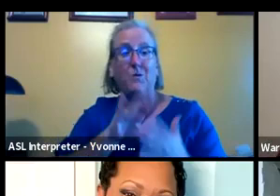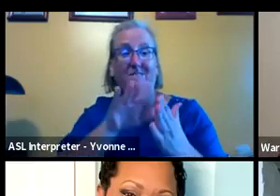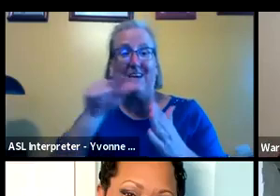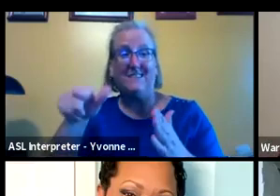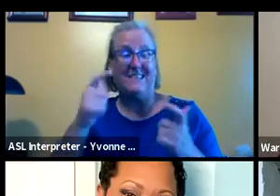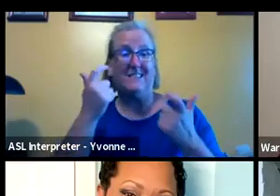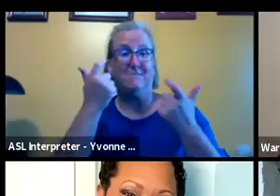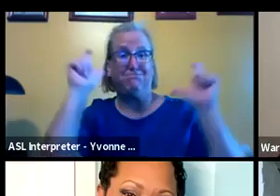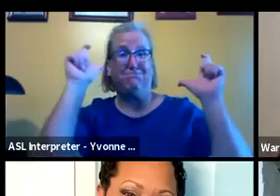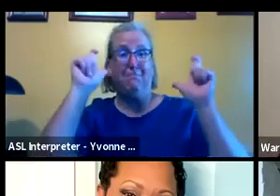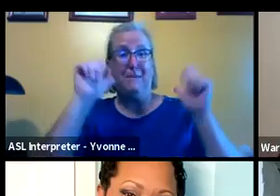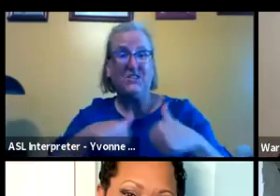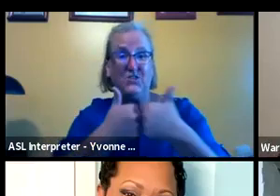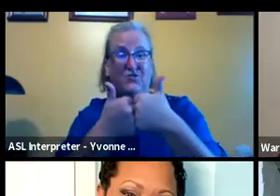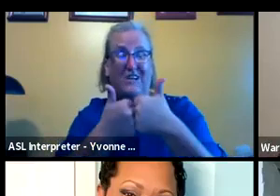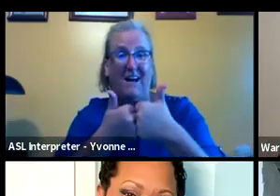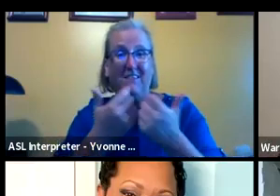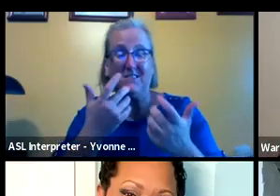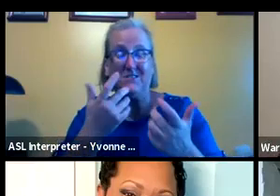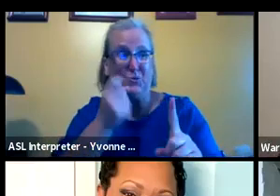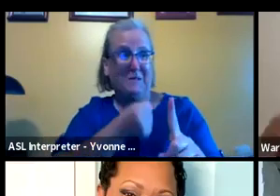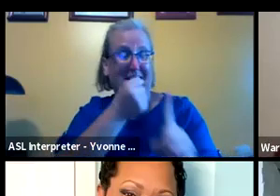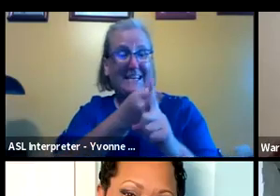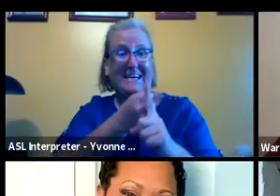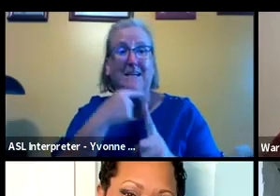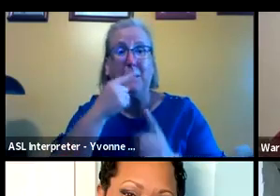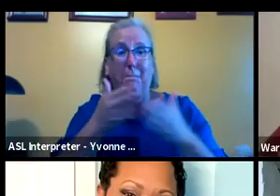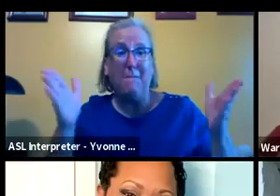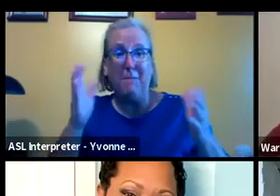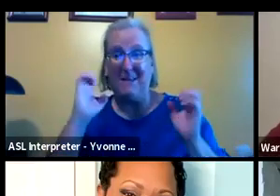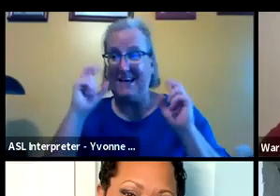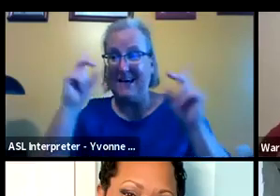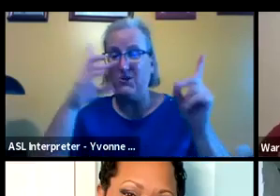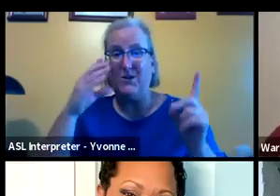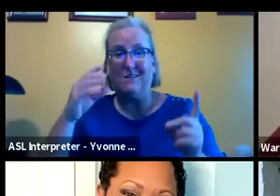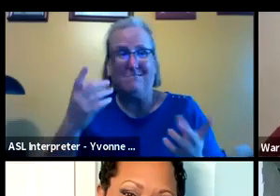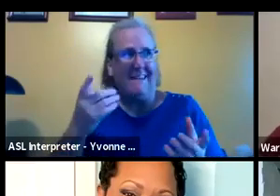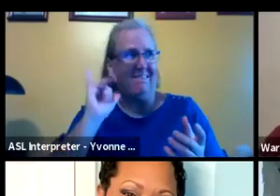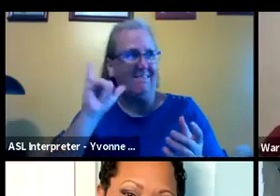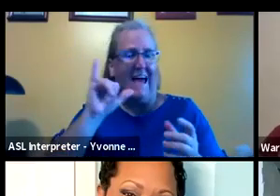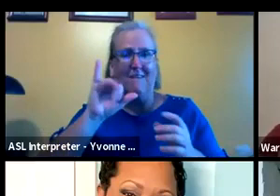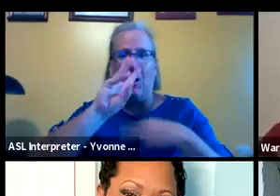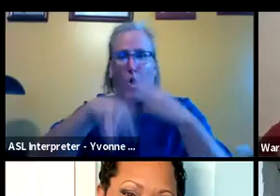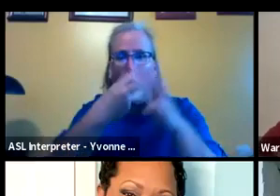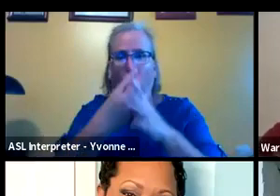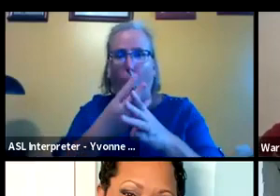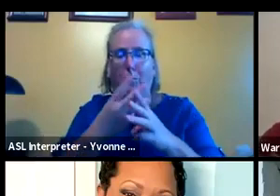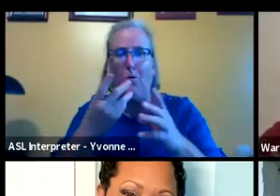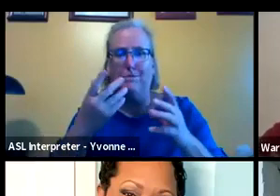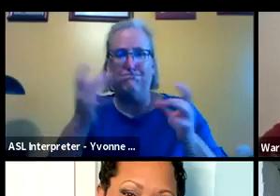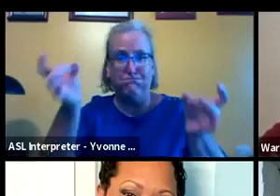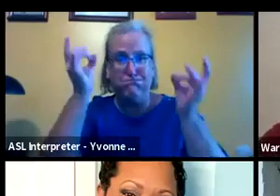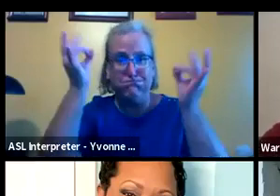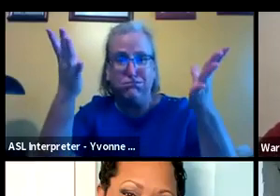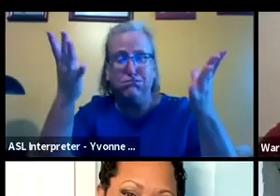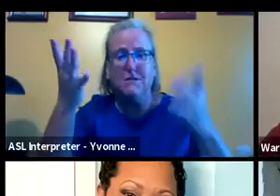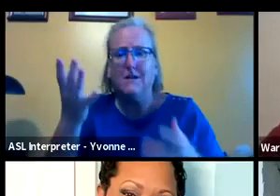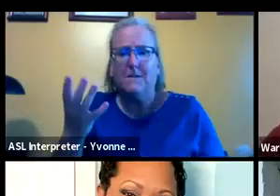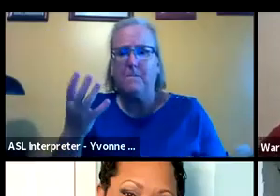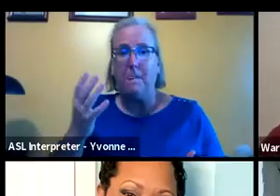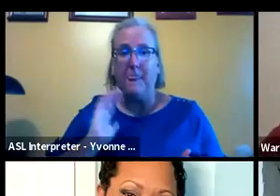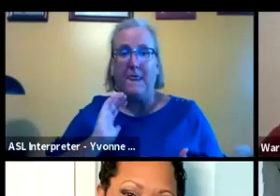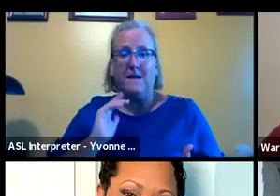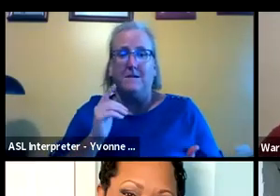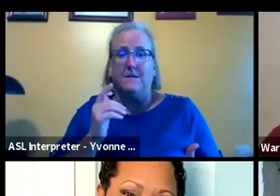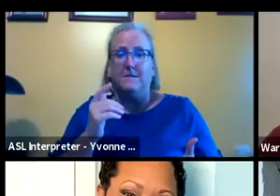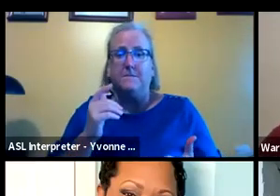to ever hit public education and to our school district, a global pandemic, this is not the time to not allow our voices to be